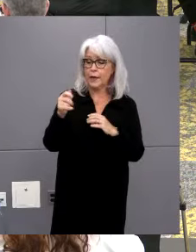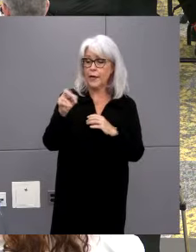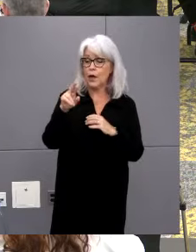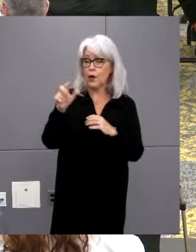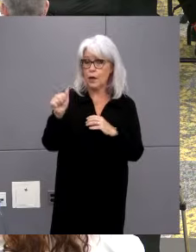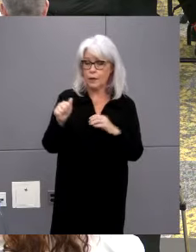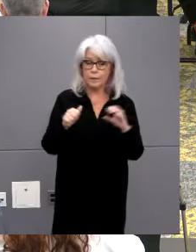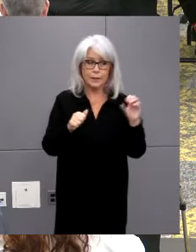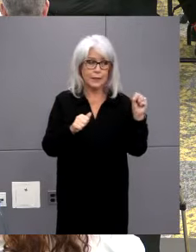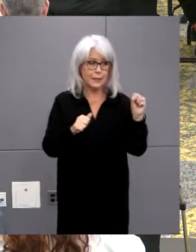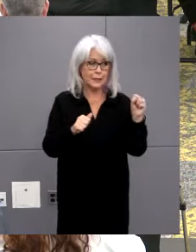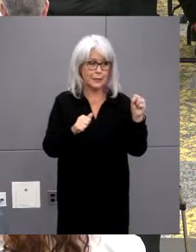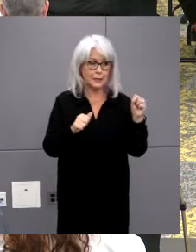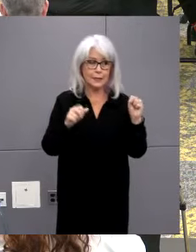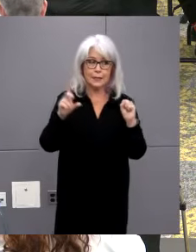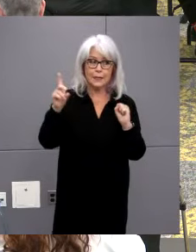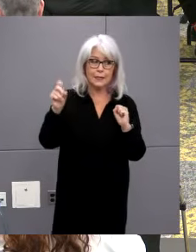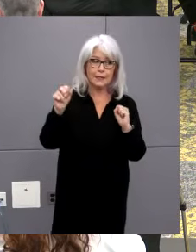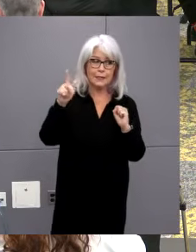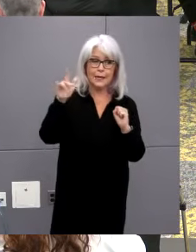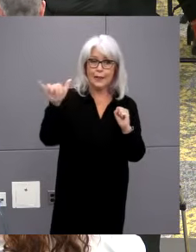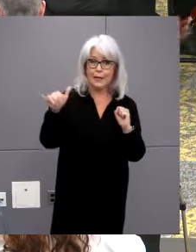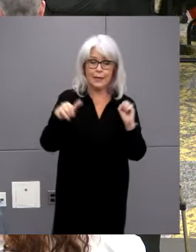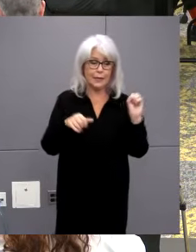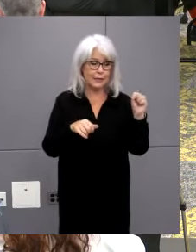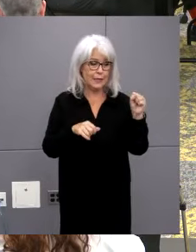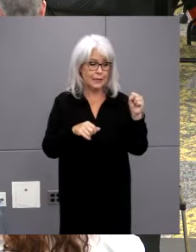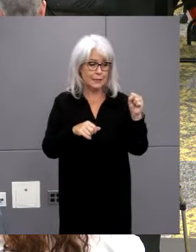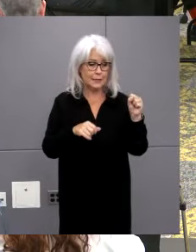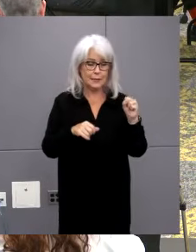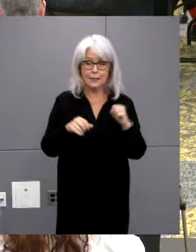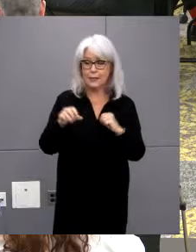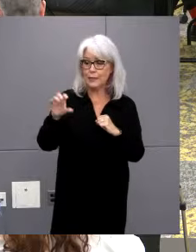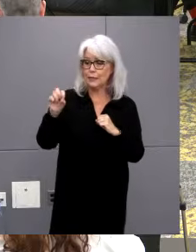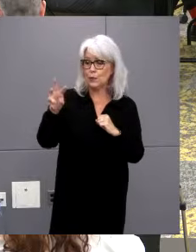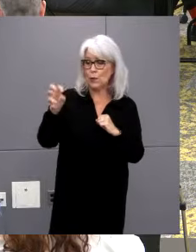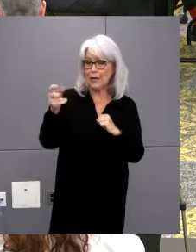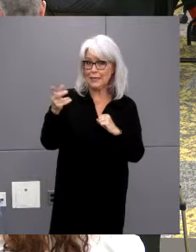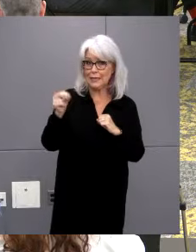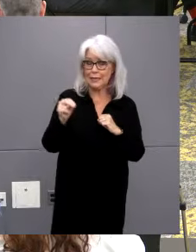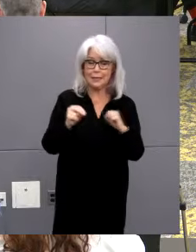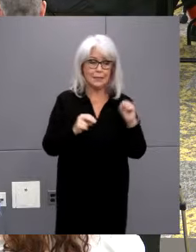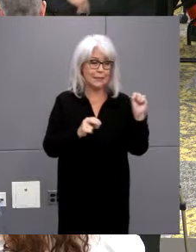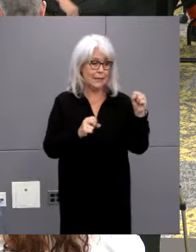Yes. Trustee Daly? Yes. Chair Swanson? Yes.